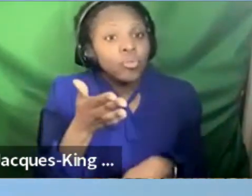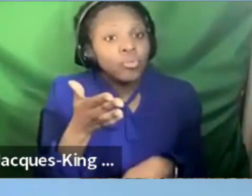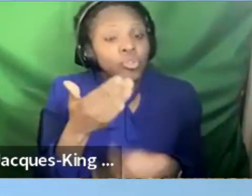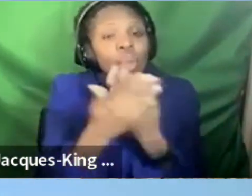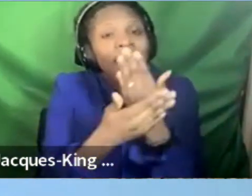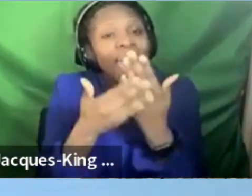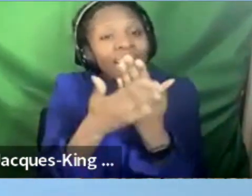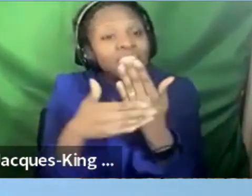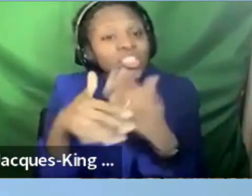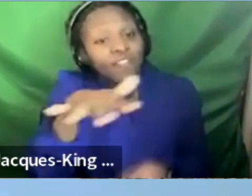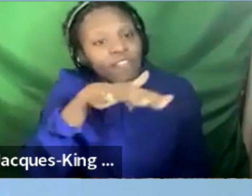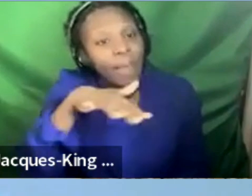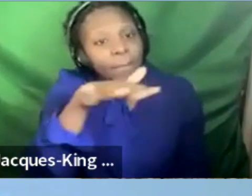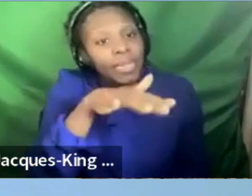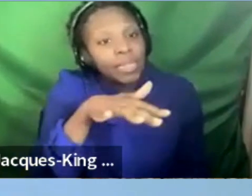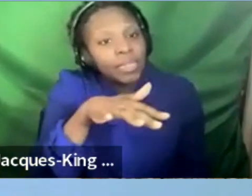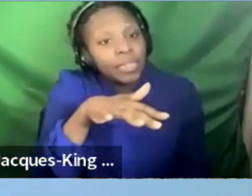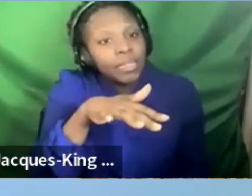But you know,